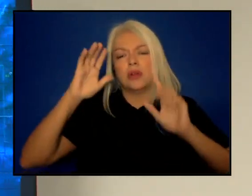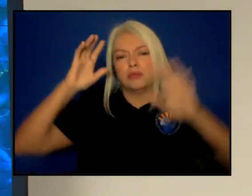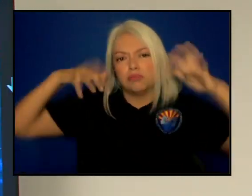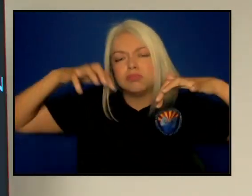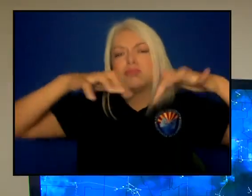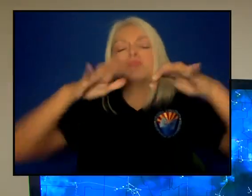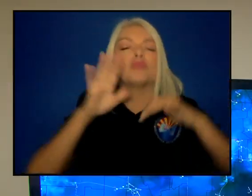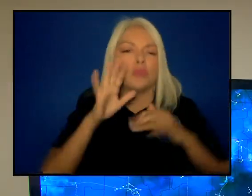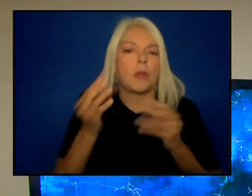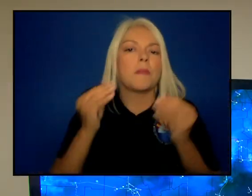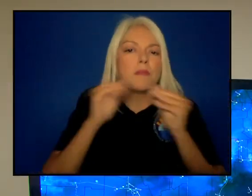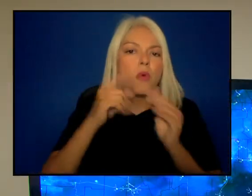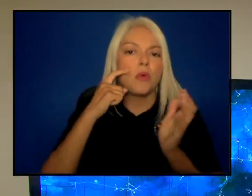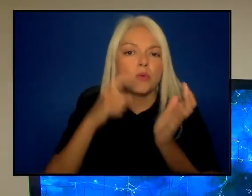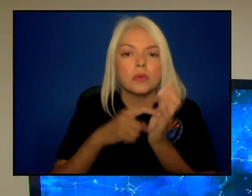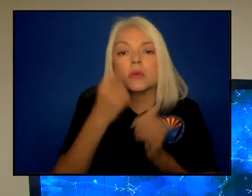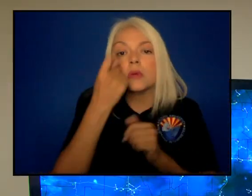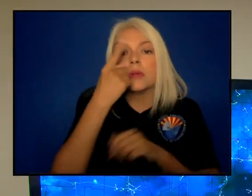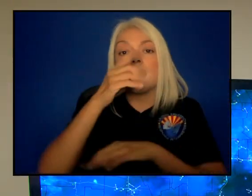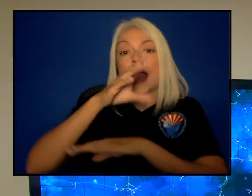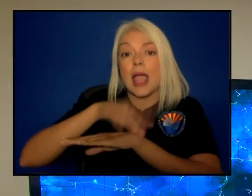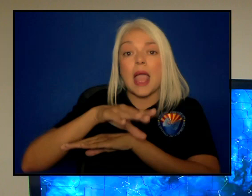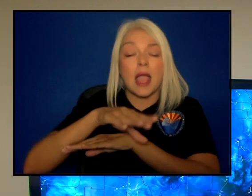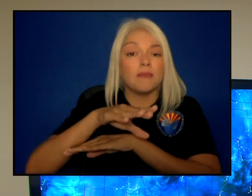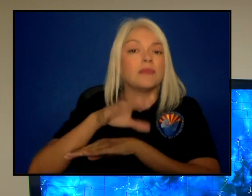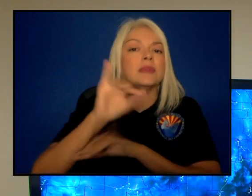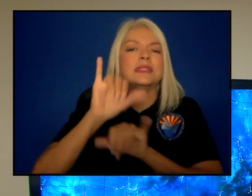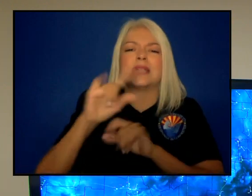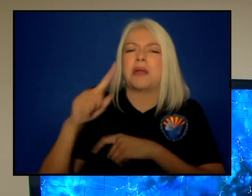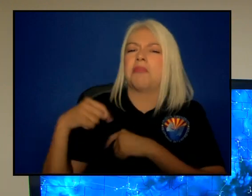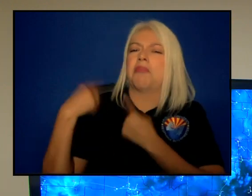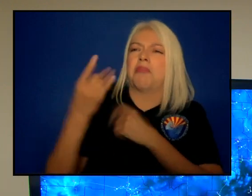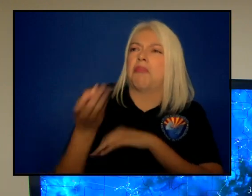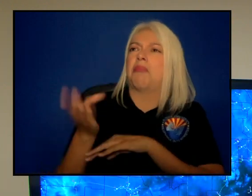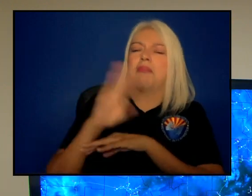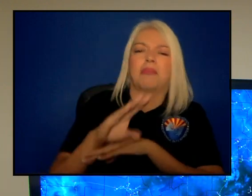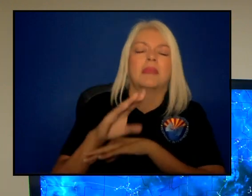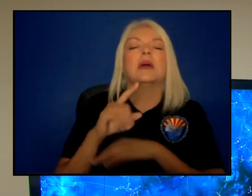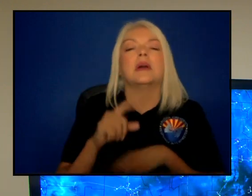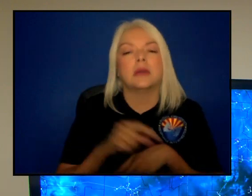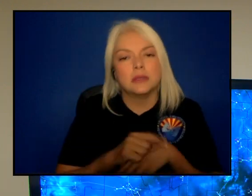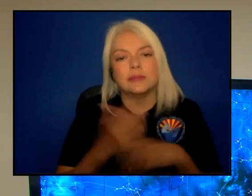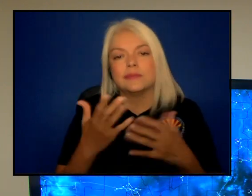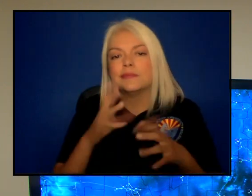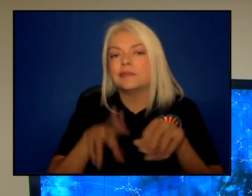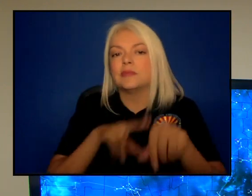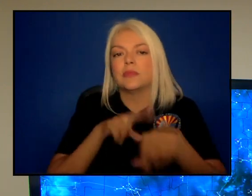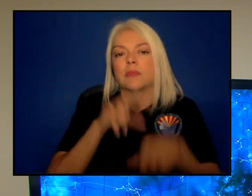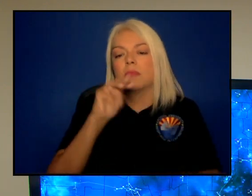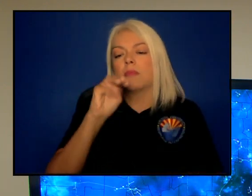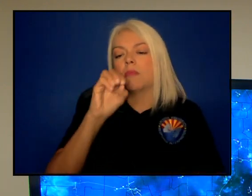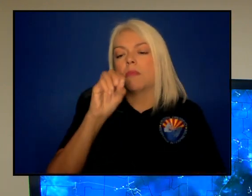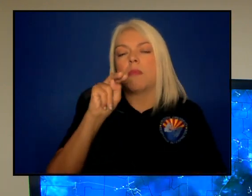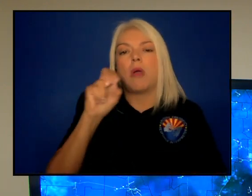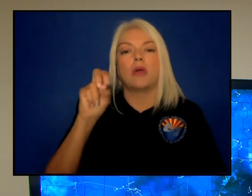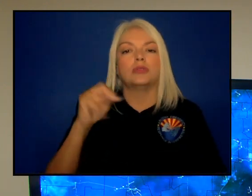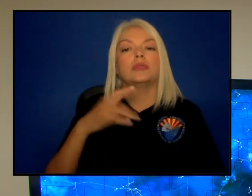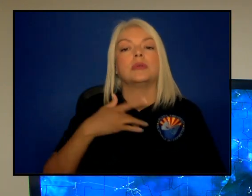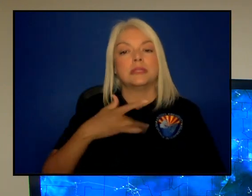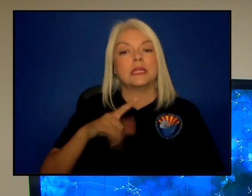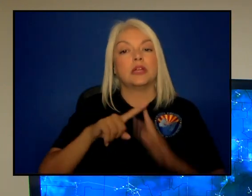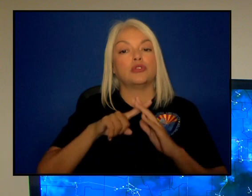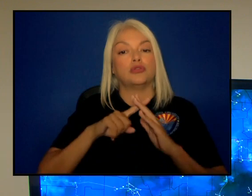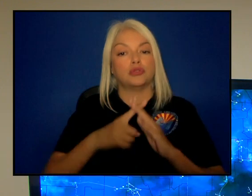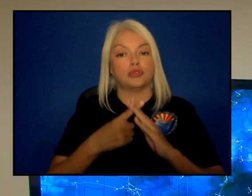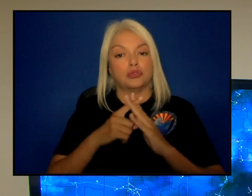the afternoon, they're going to do the same thing they've been doing. Typical monsoon pattern, they're going to want to start to initiate over the